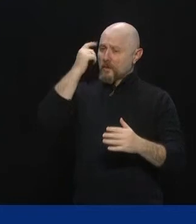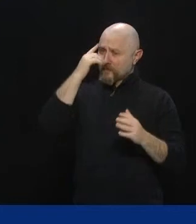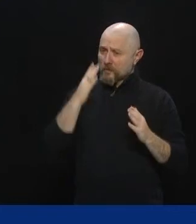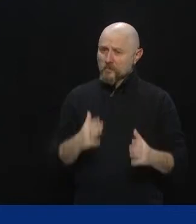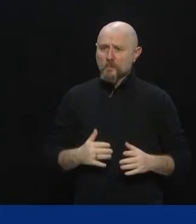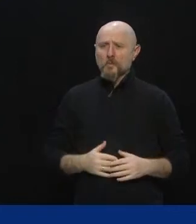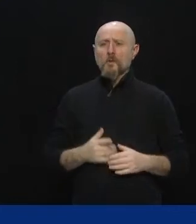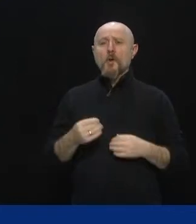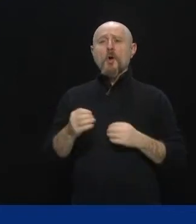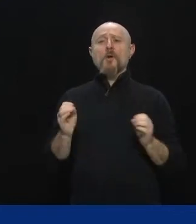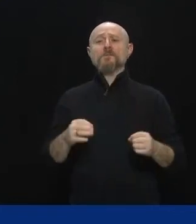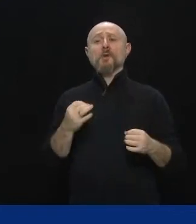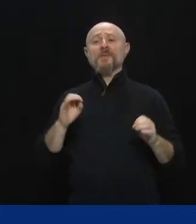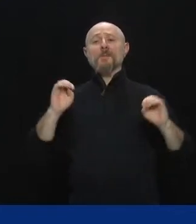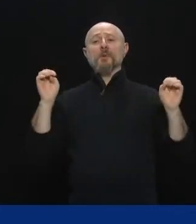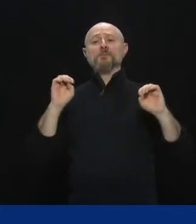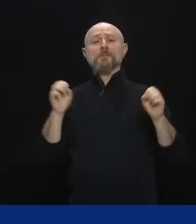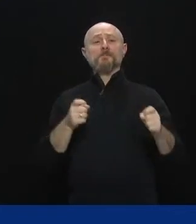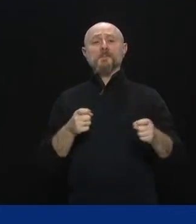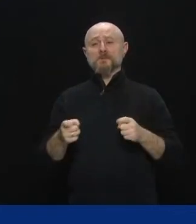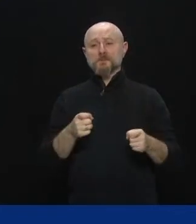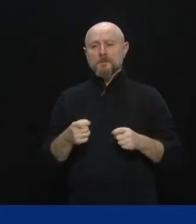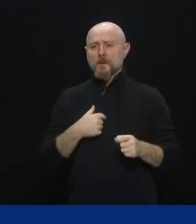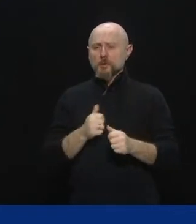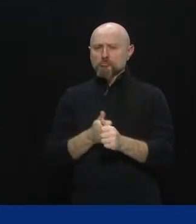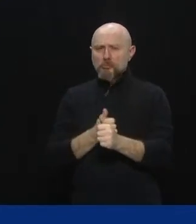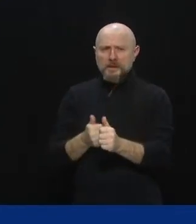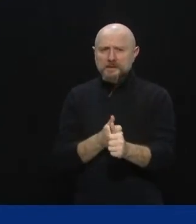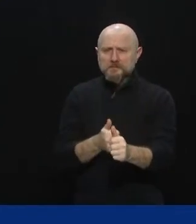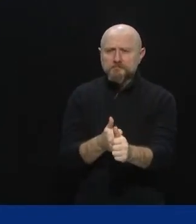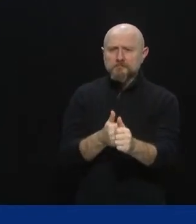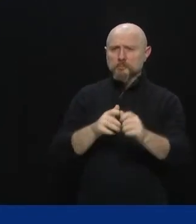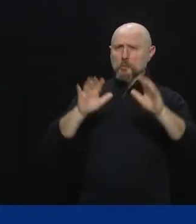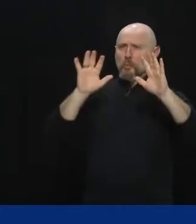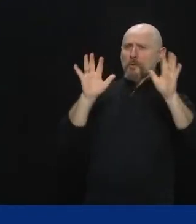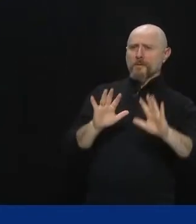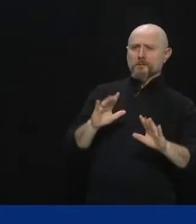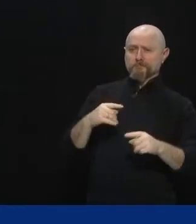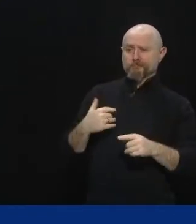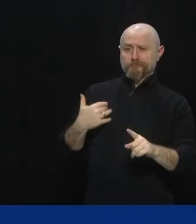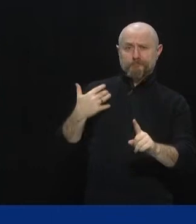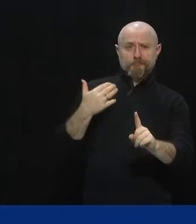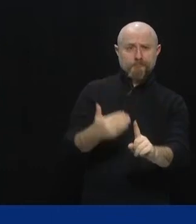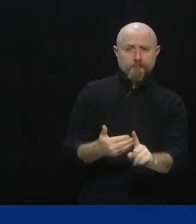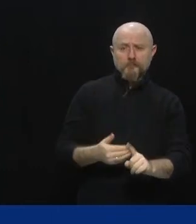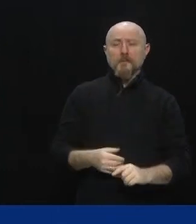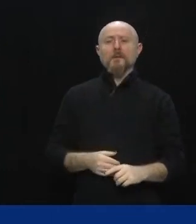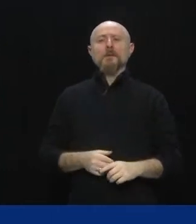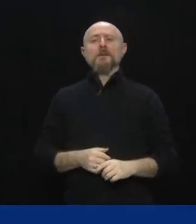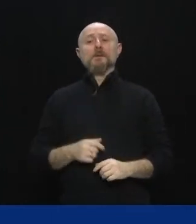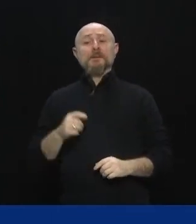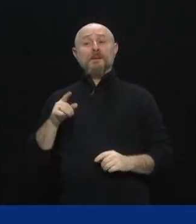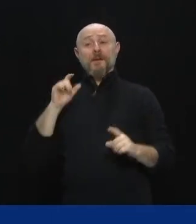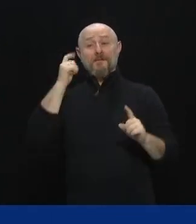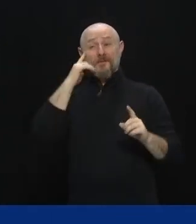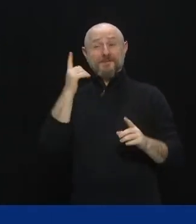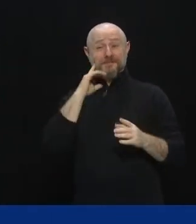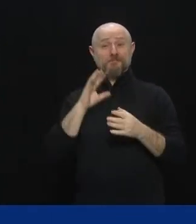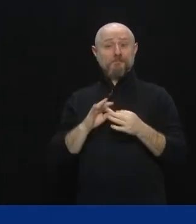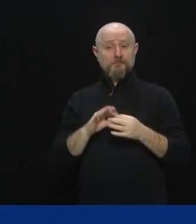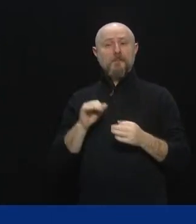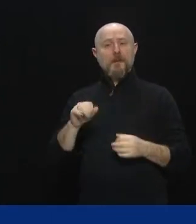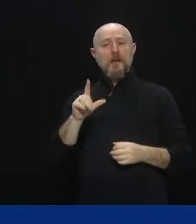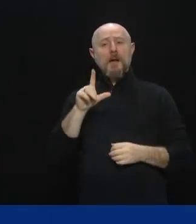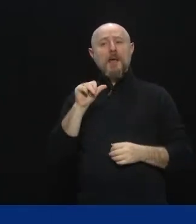been busy tracking the significant weather events over the last few days. As the governor said, the lake effect system